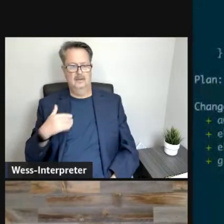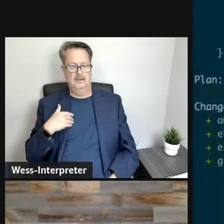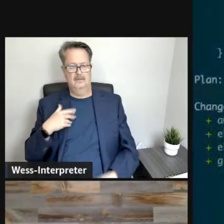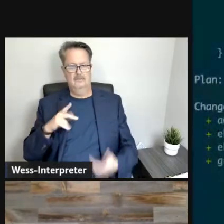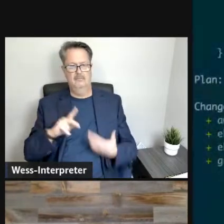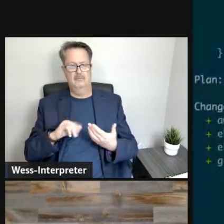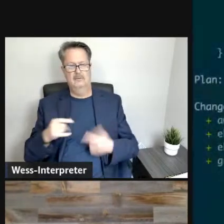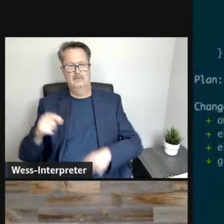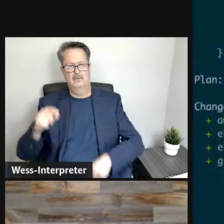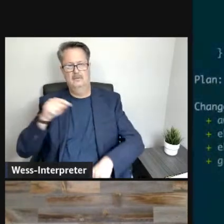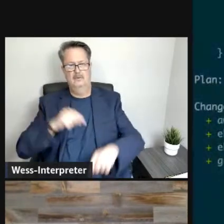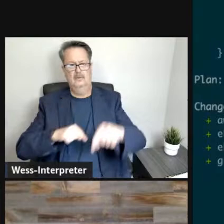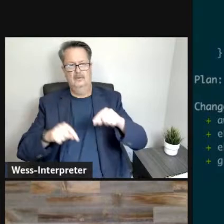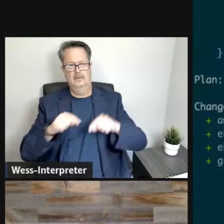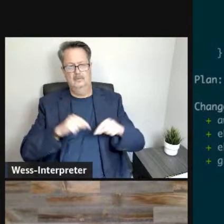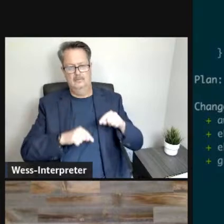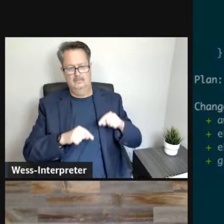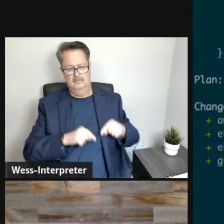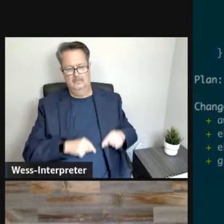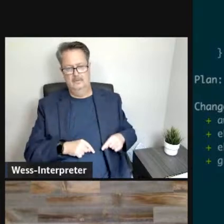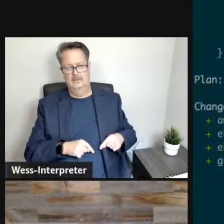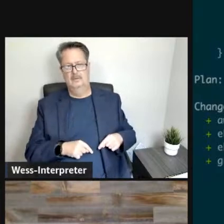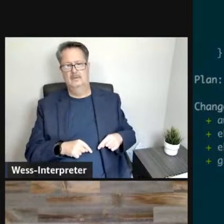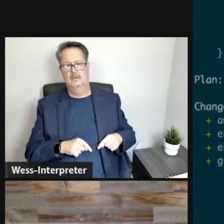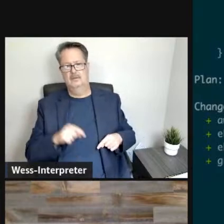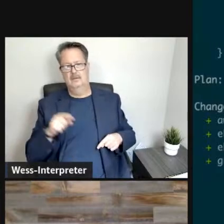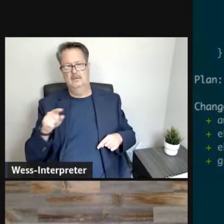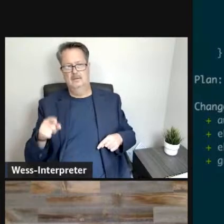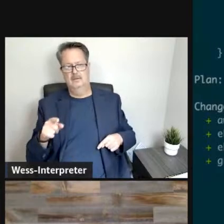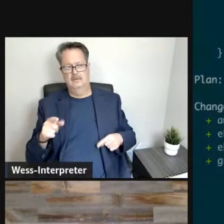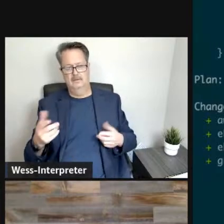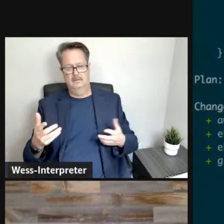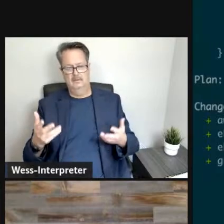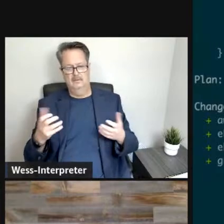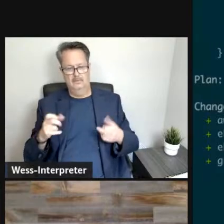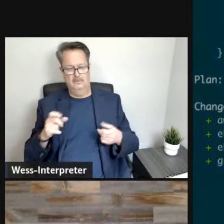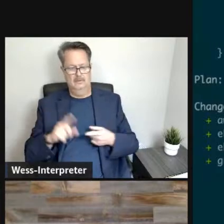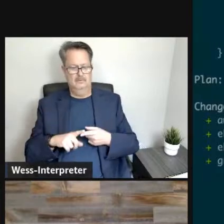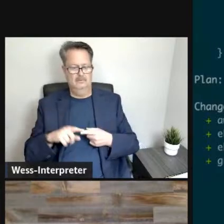this, so Terraform wants to create 57